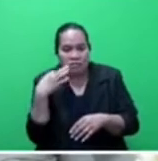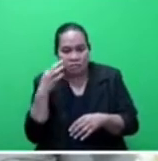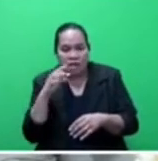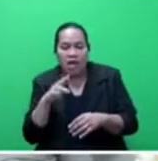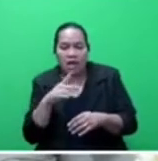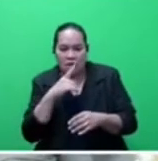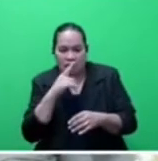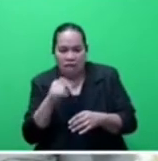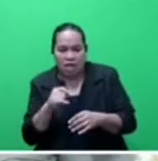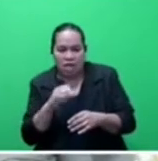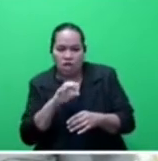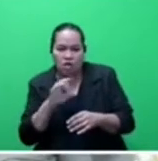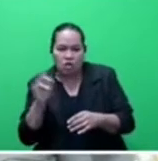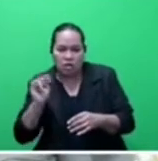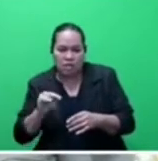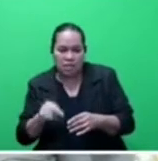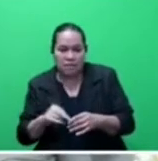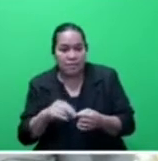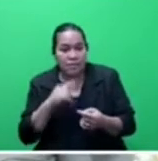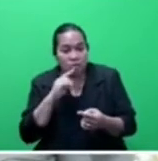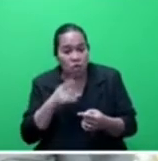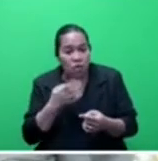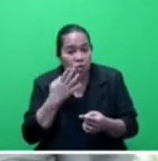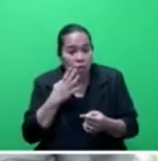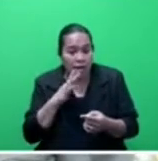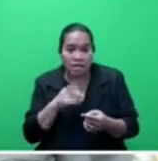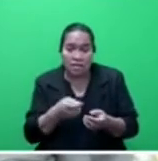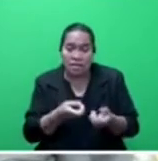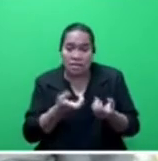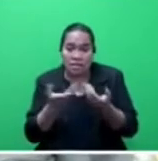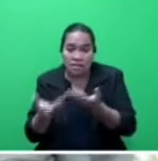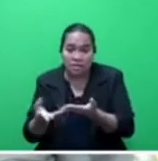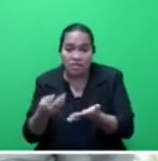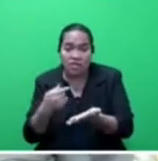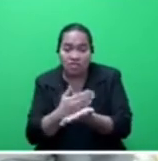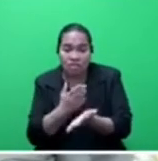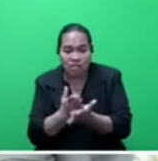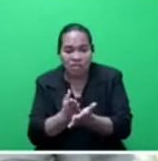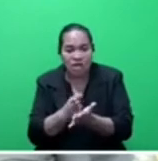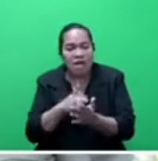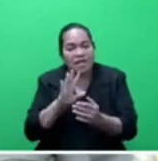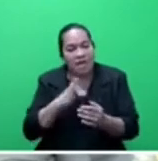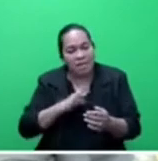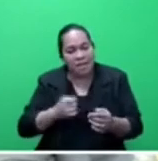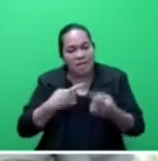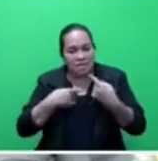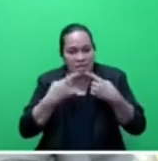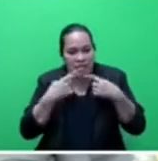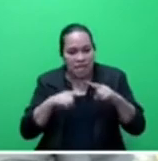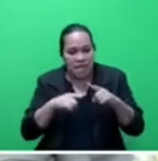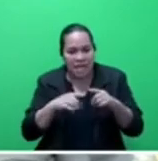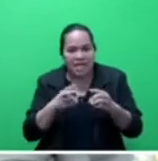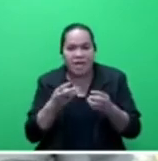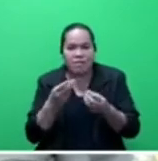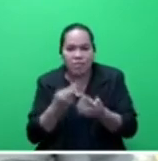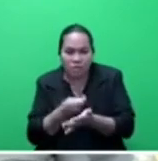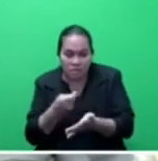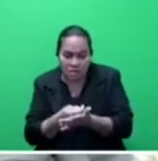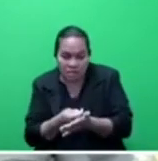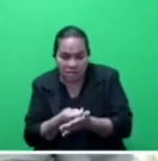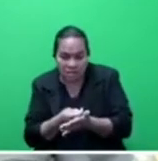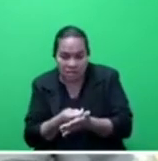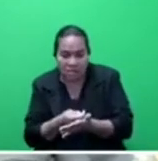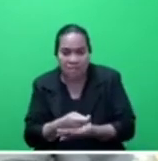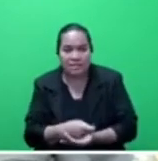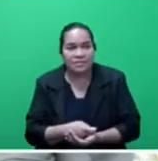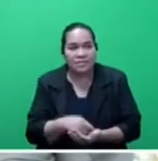exemption, and upon disposal of their shares, they will remit and declare the proceeds of the tax jurisdiction to